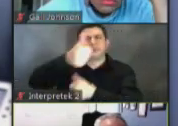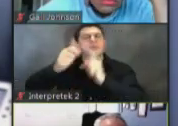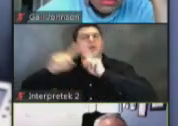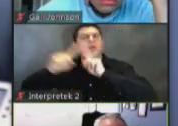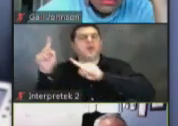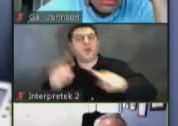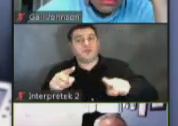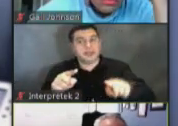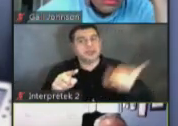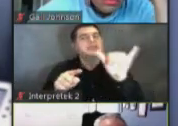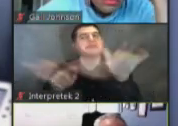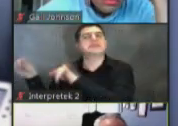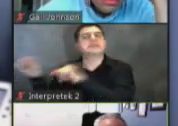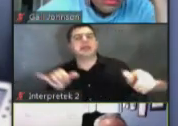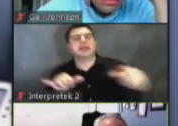County.